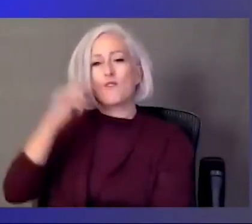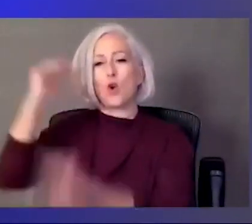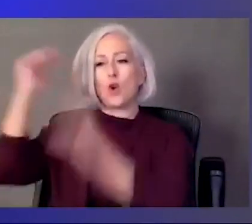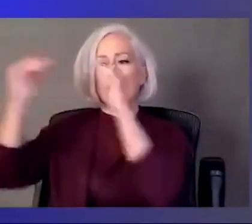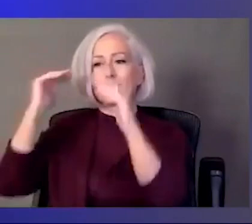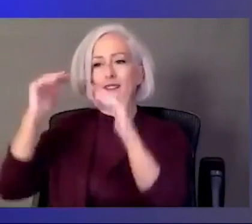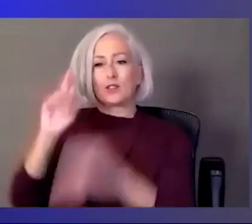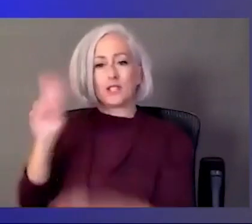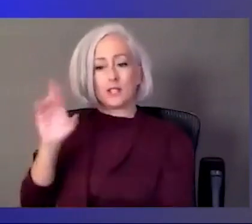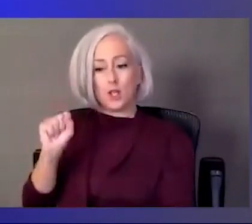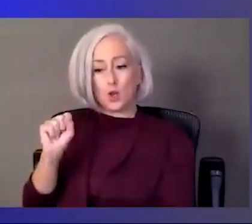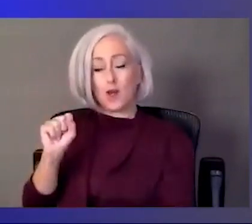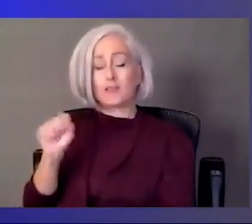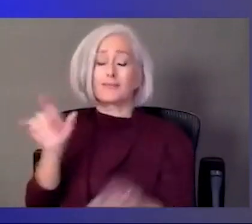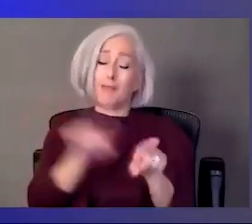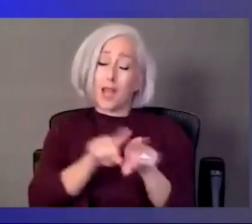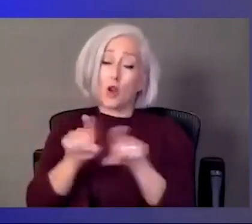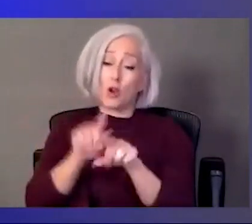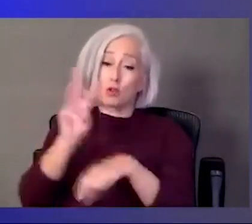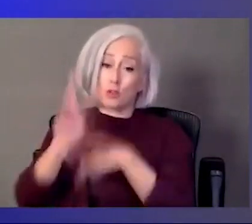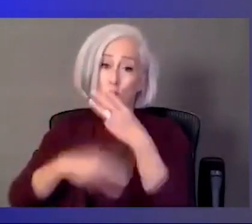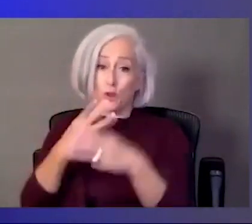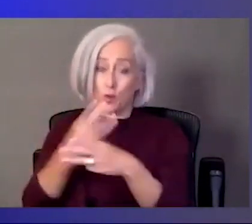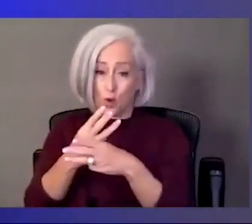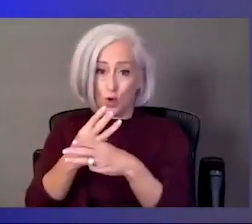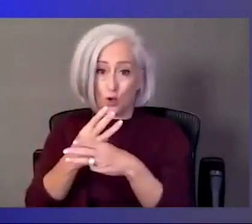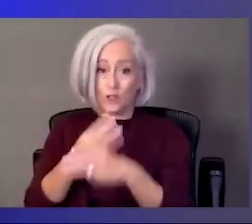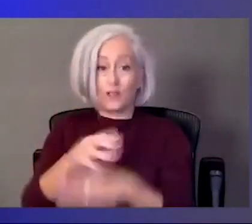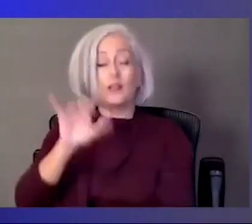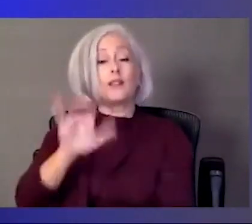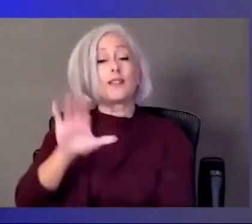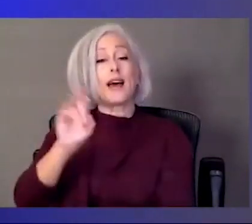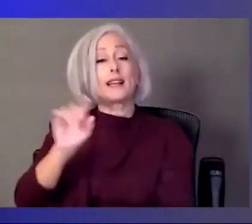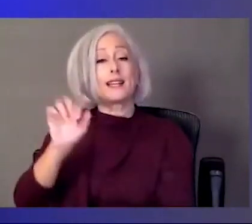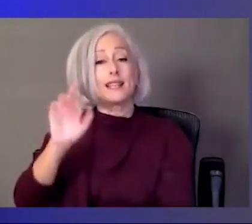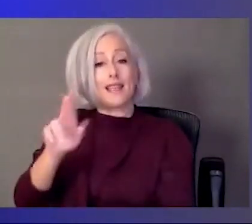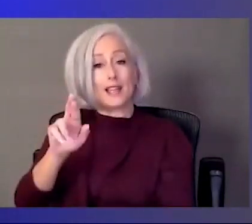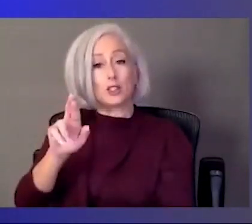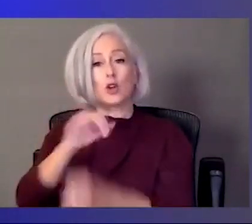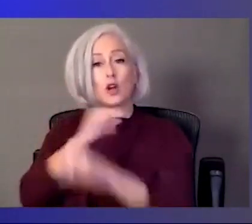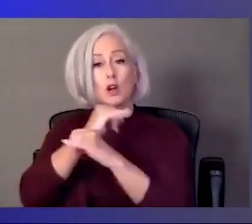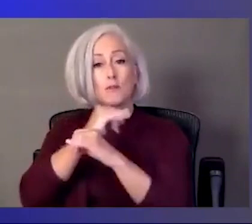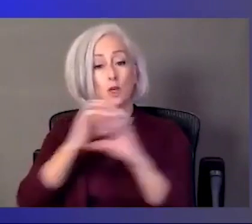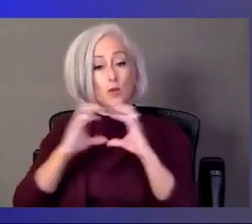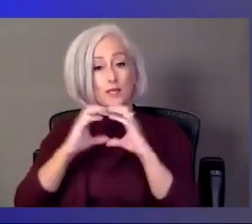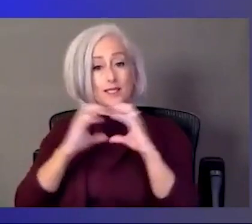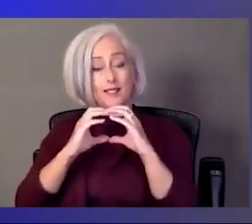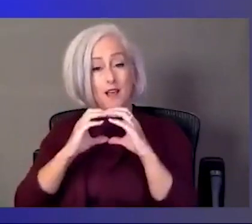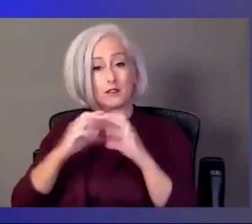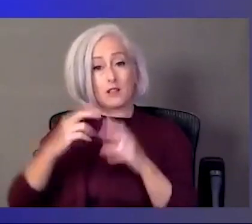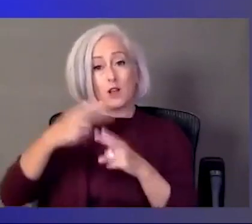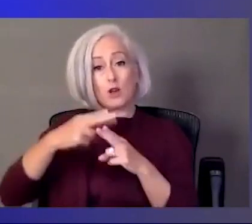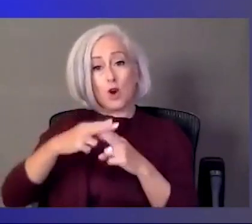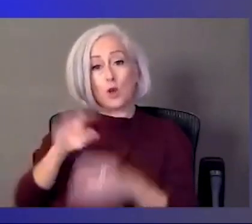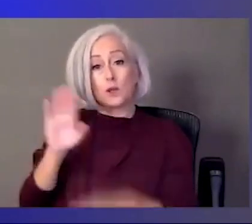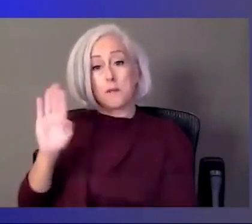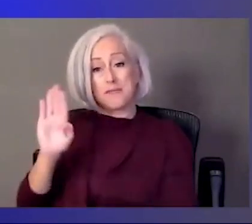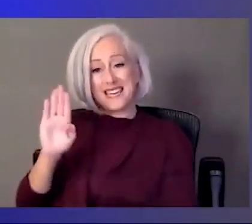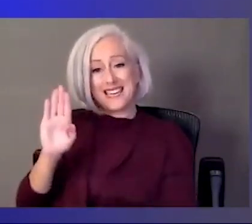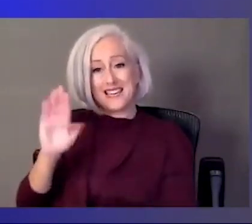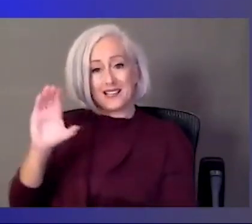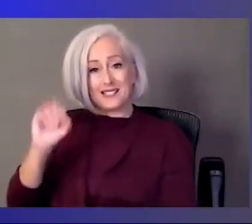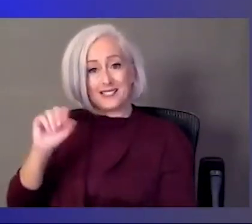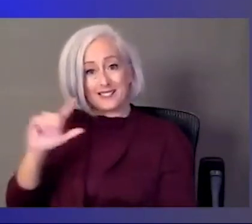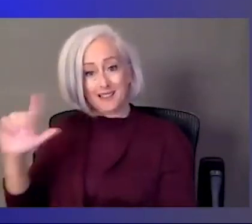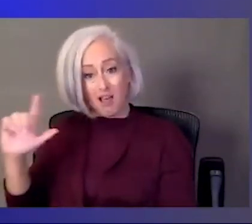community. It is a cancer of immune cells, cells called B cells, and B cells make